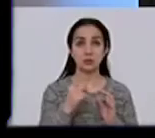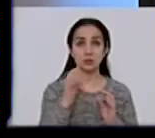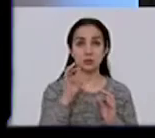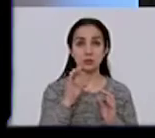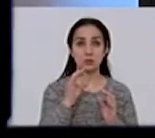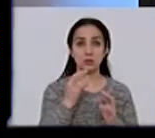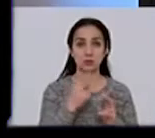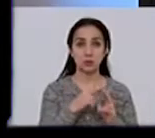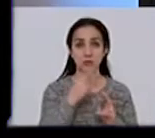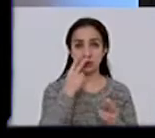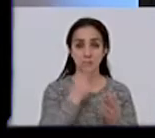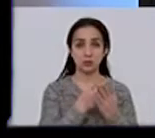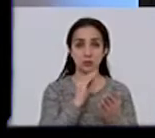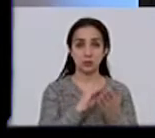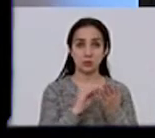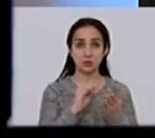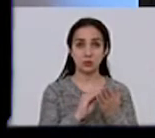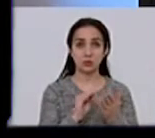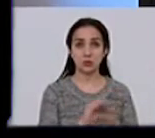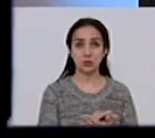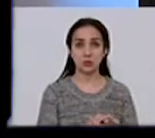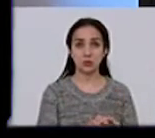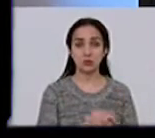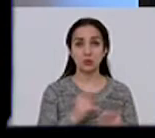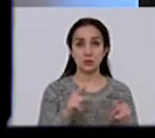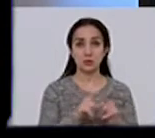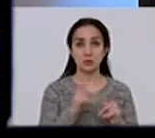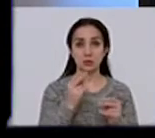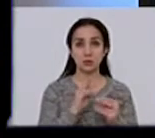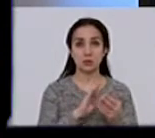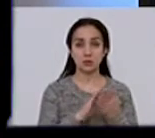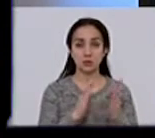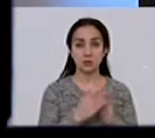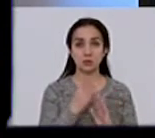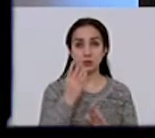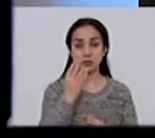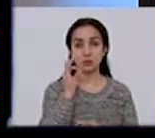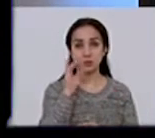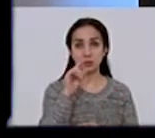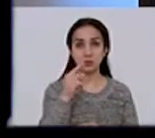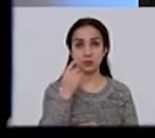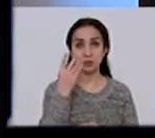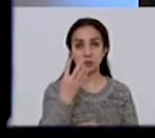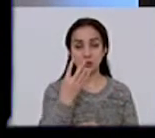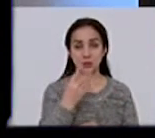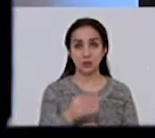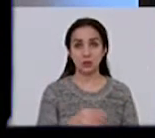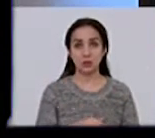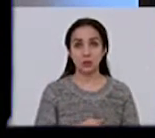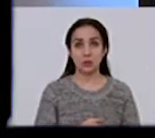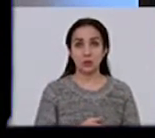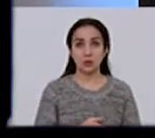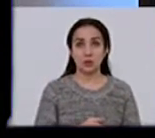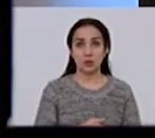qiymatimiz quyidagi ko'rinishda yoziladi. Xuddi shu holatda biz x ning 0.4 ga,